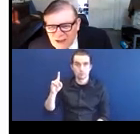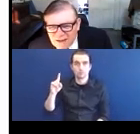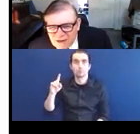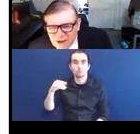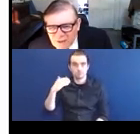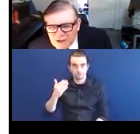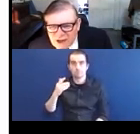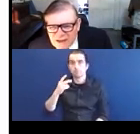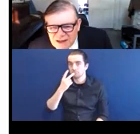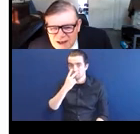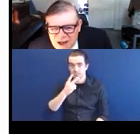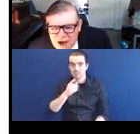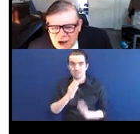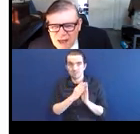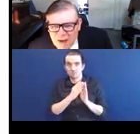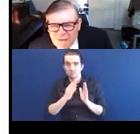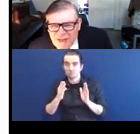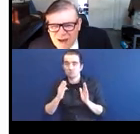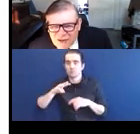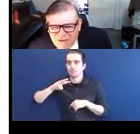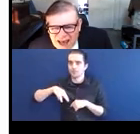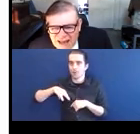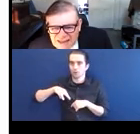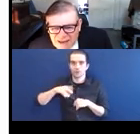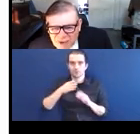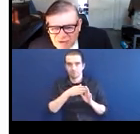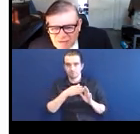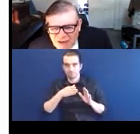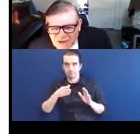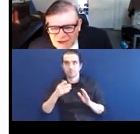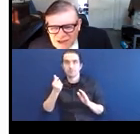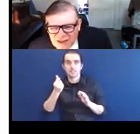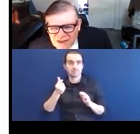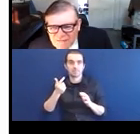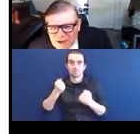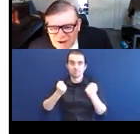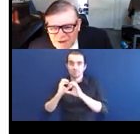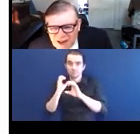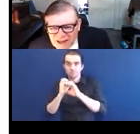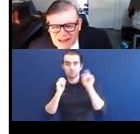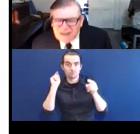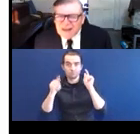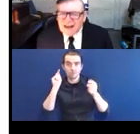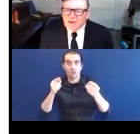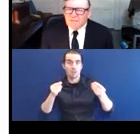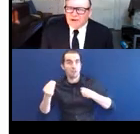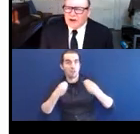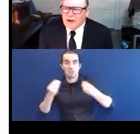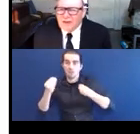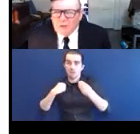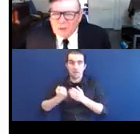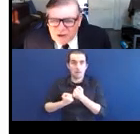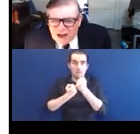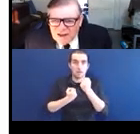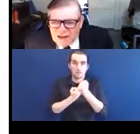dog and 2 other wheelchairs. Now we're down on the flat, and we'll arrive at the seat. People are finding it easier now to push